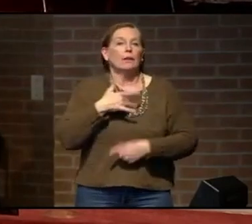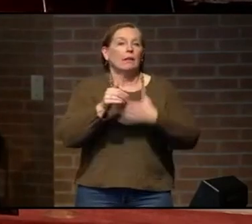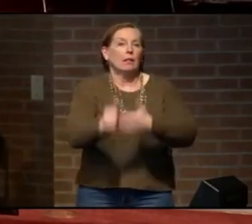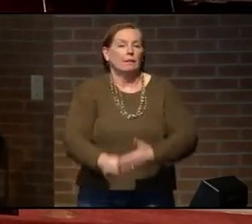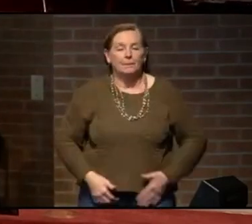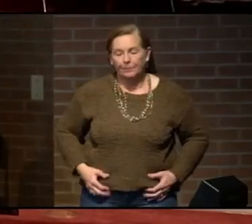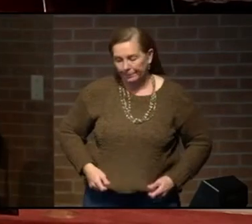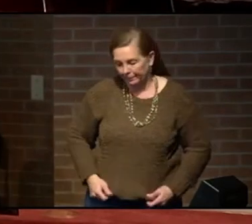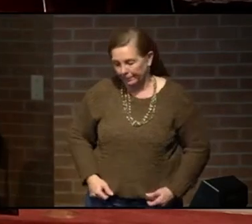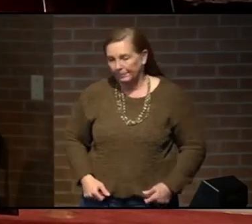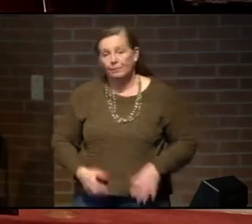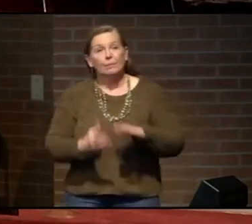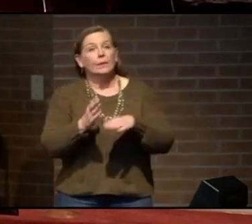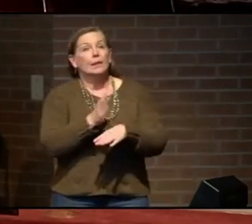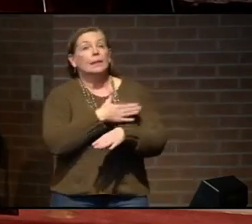And sing with us now.